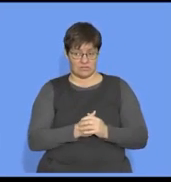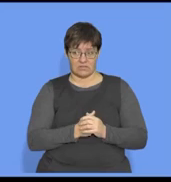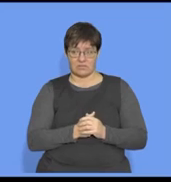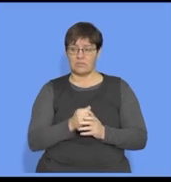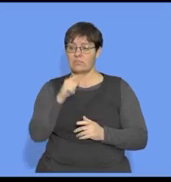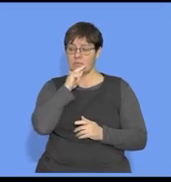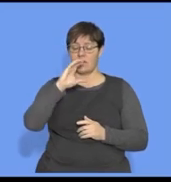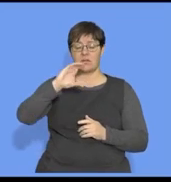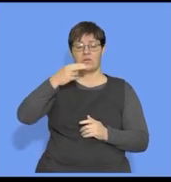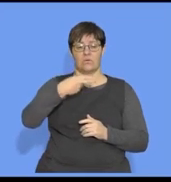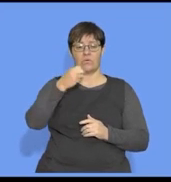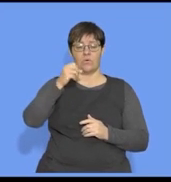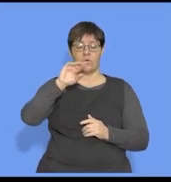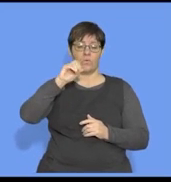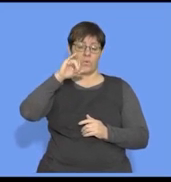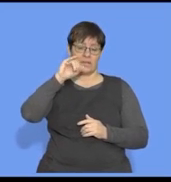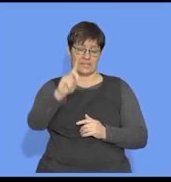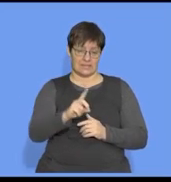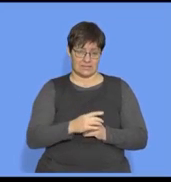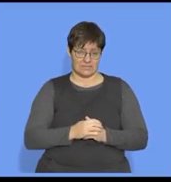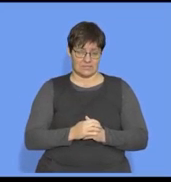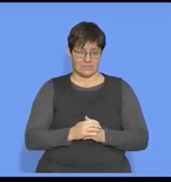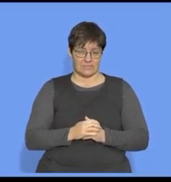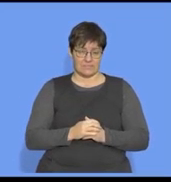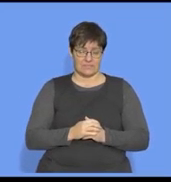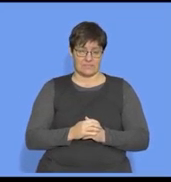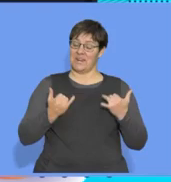reflection. That should be the choroid.